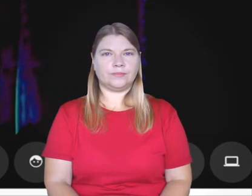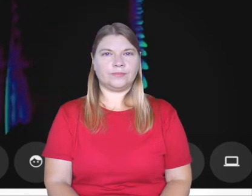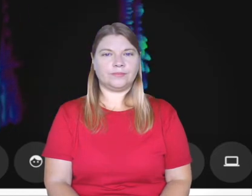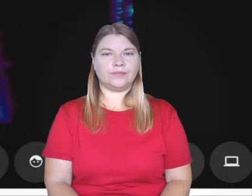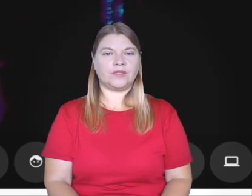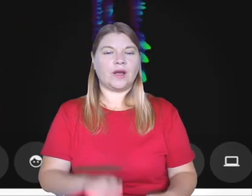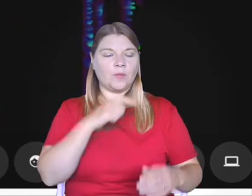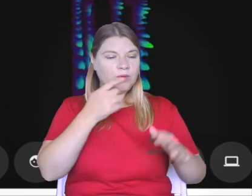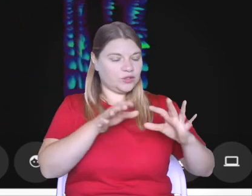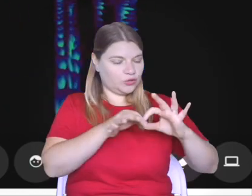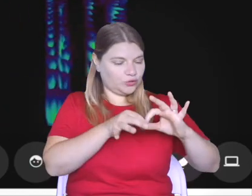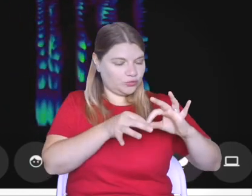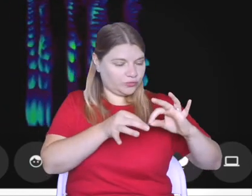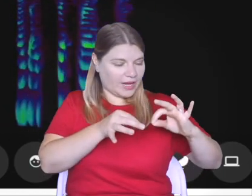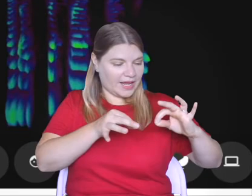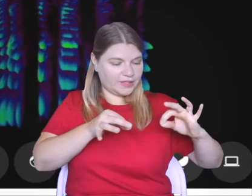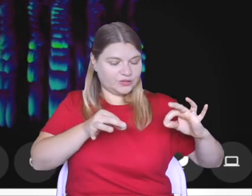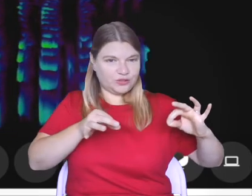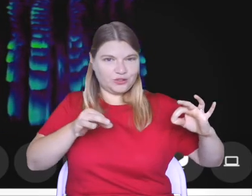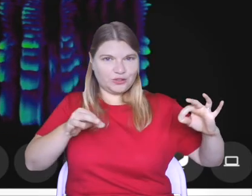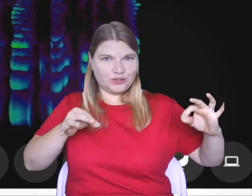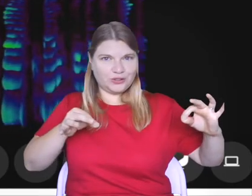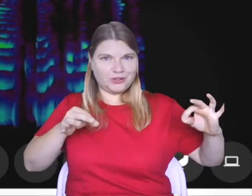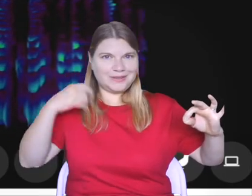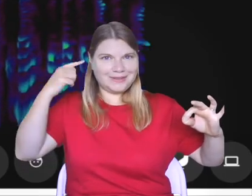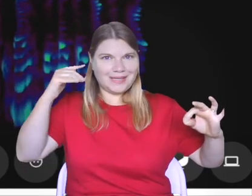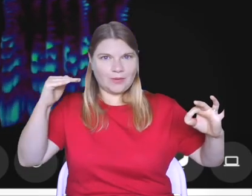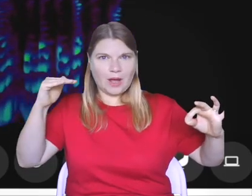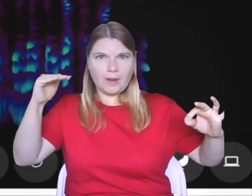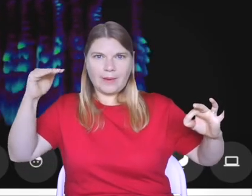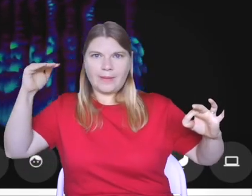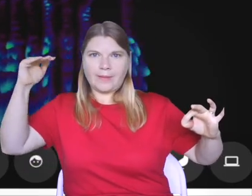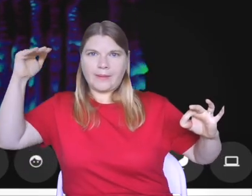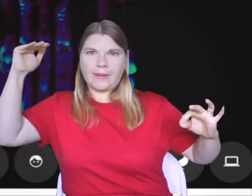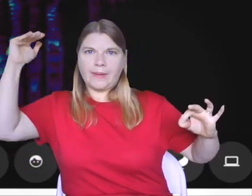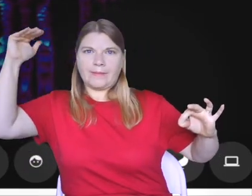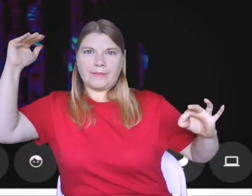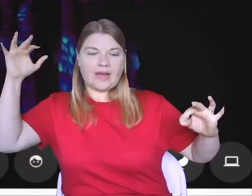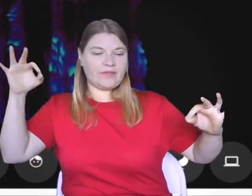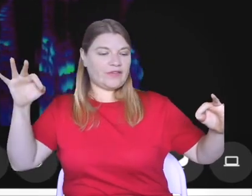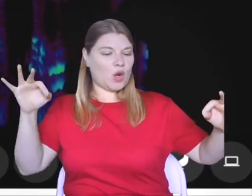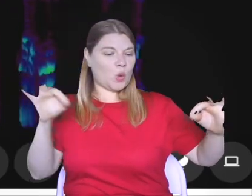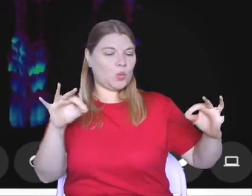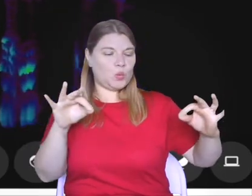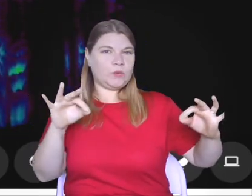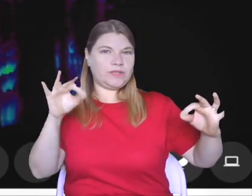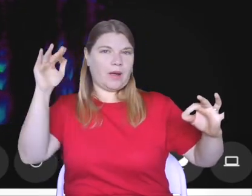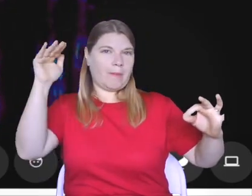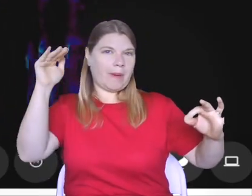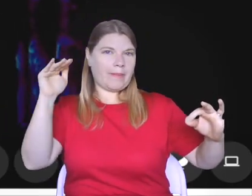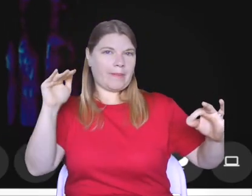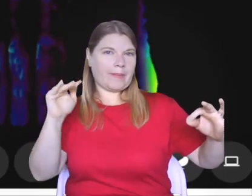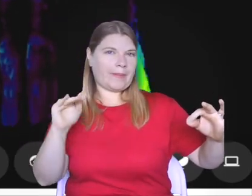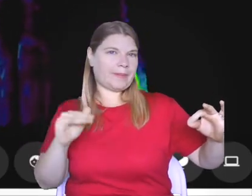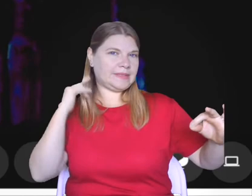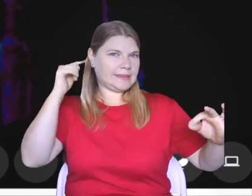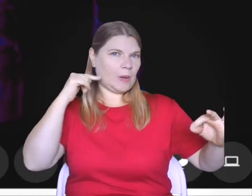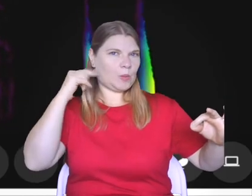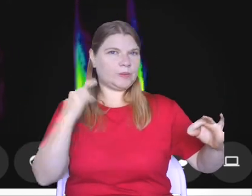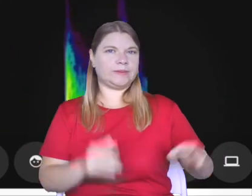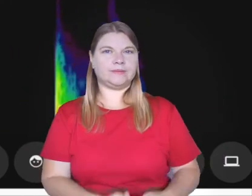As I stretch my elastic band, the note goes up, and if I let it loose, it goes down.